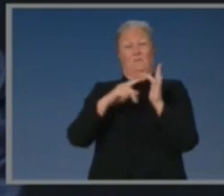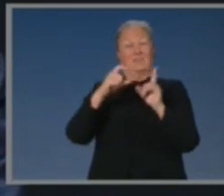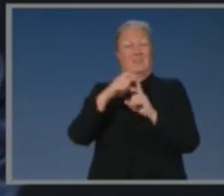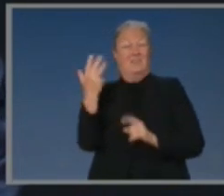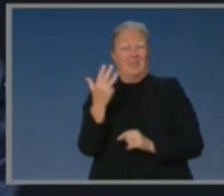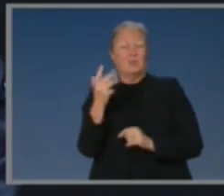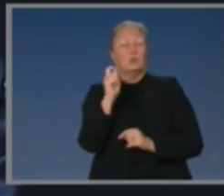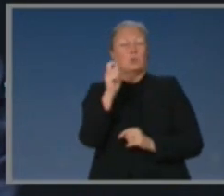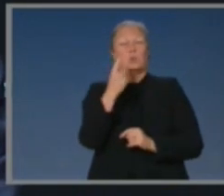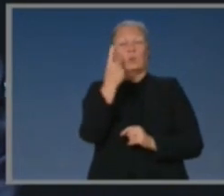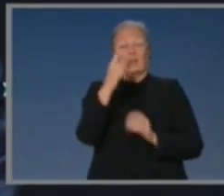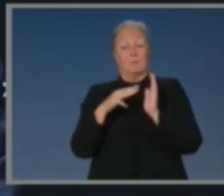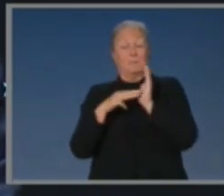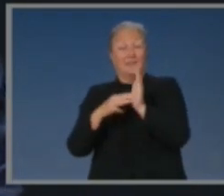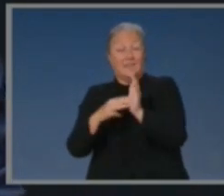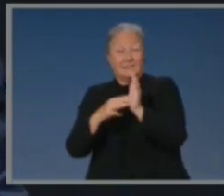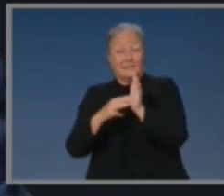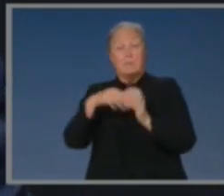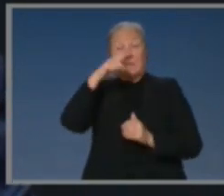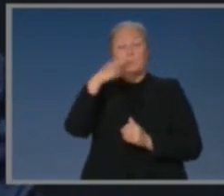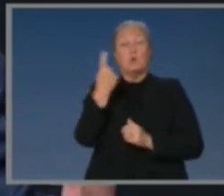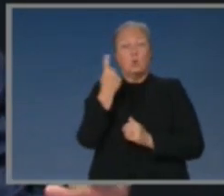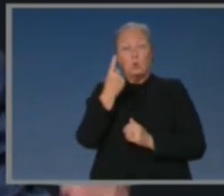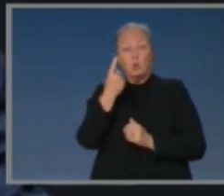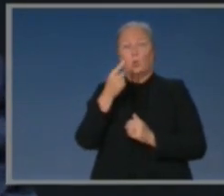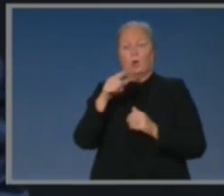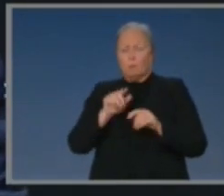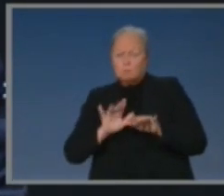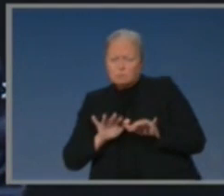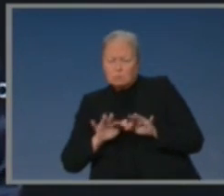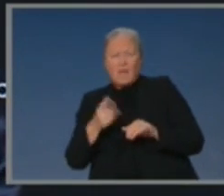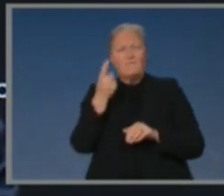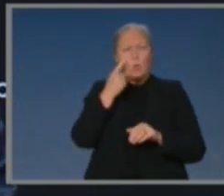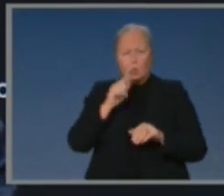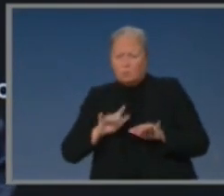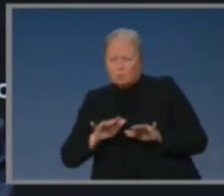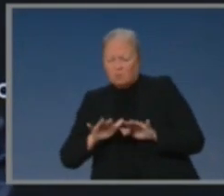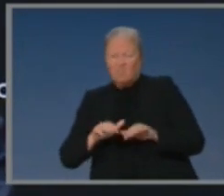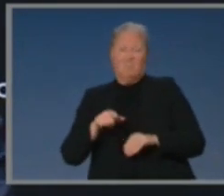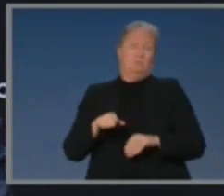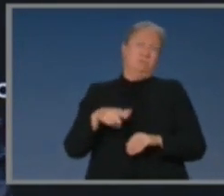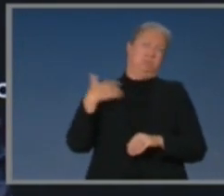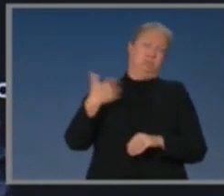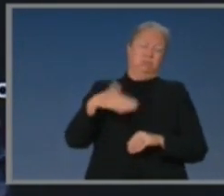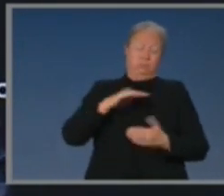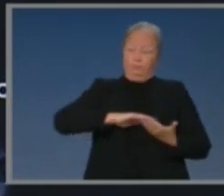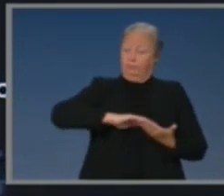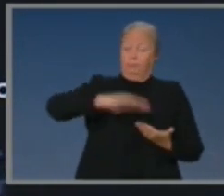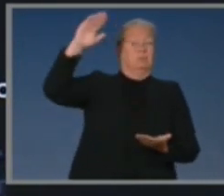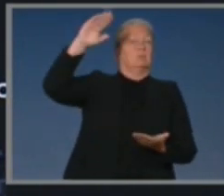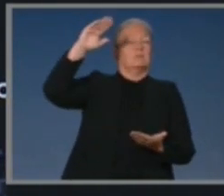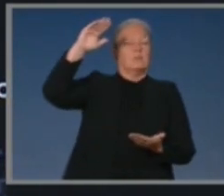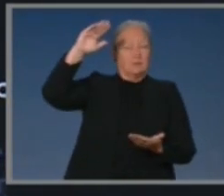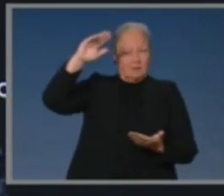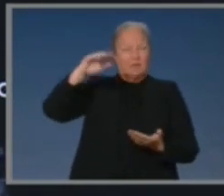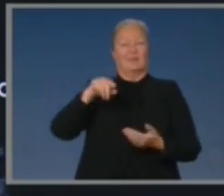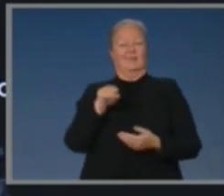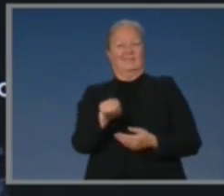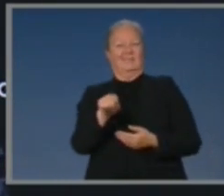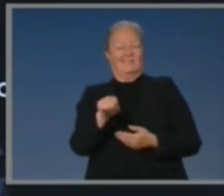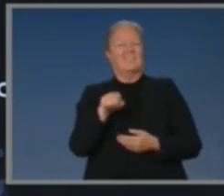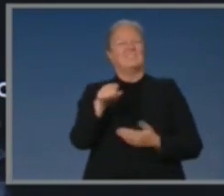visits to the Safe Work Australia website, which was massively an increase on the number of visits that you usually get to the Safe Work Australia website. And